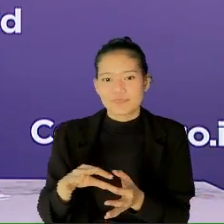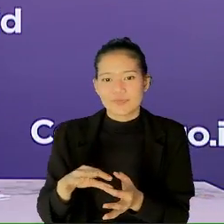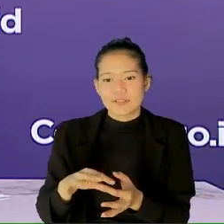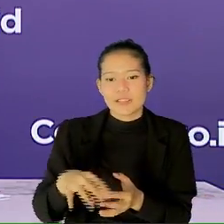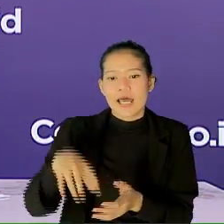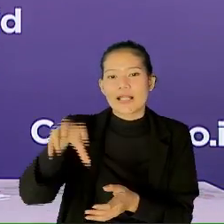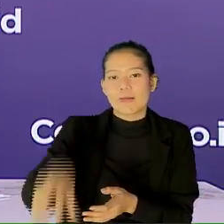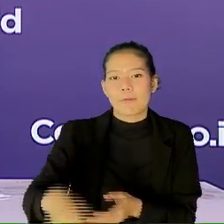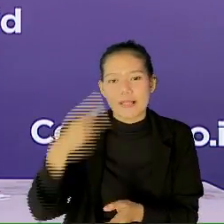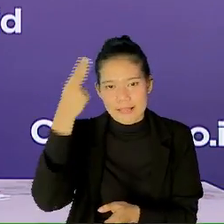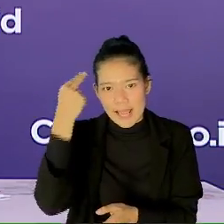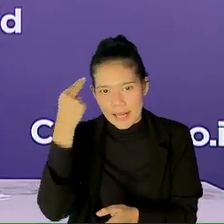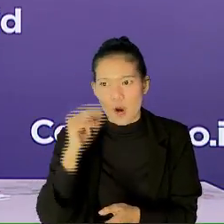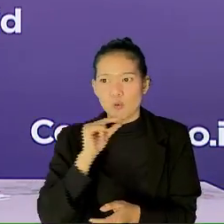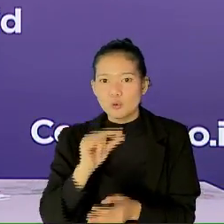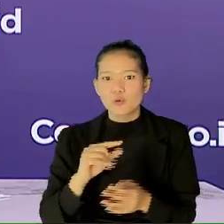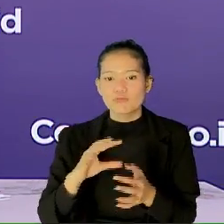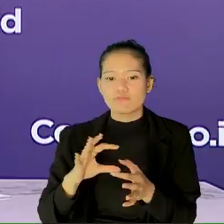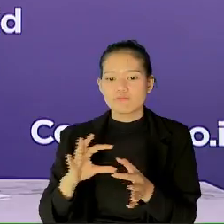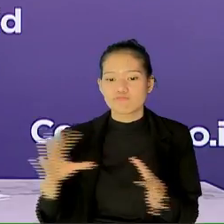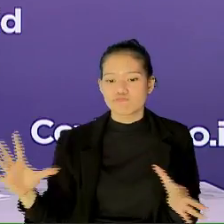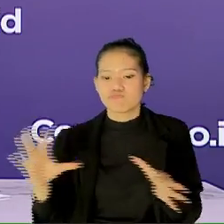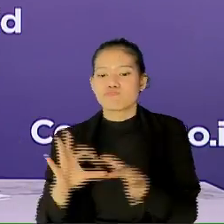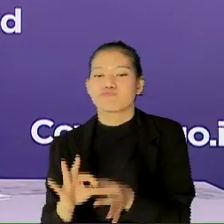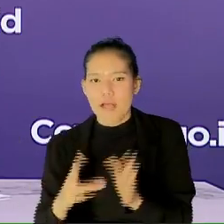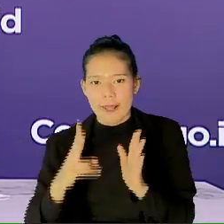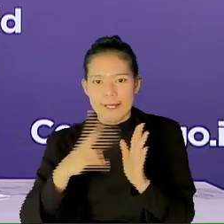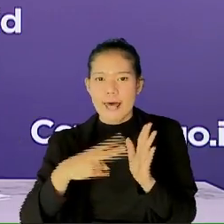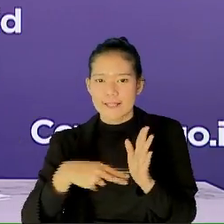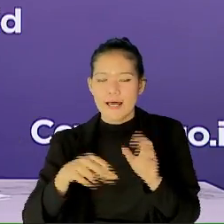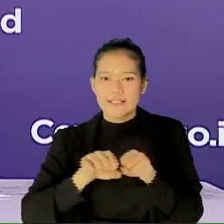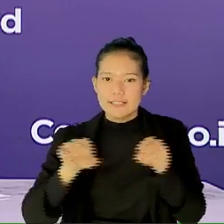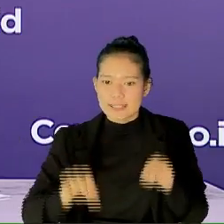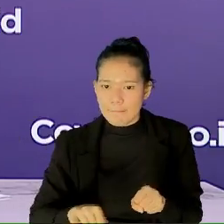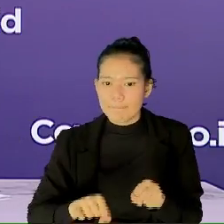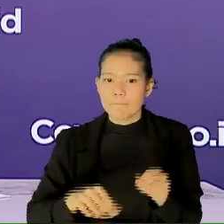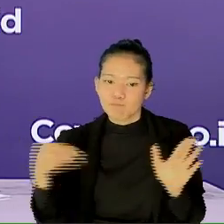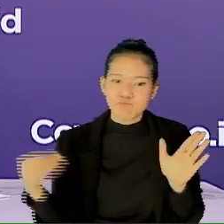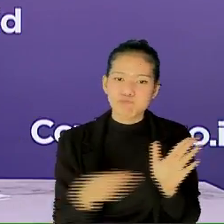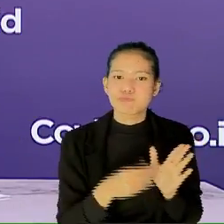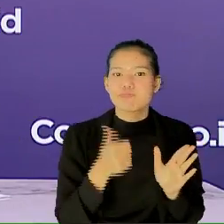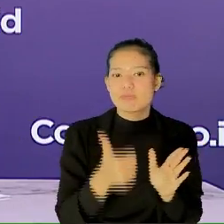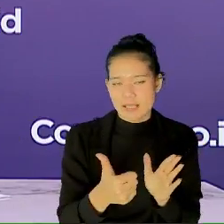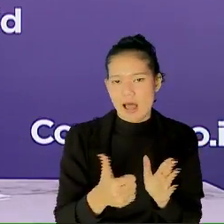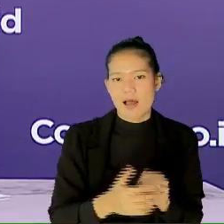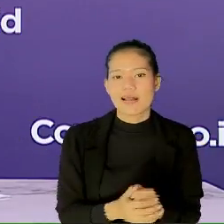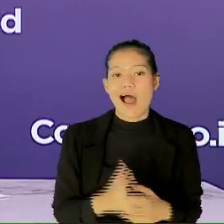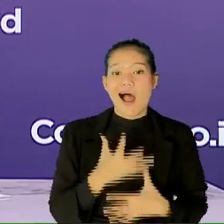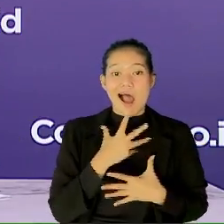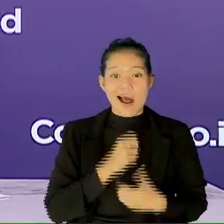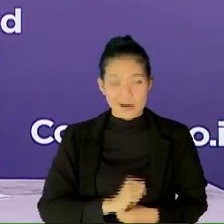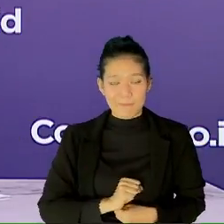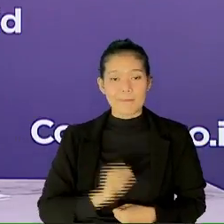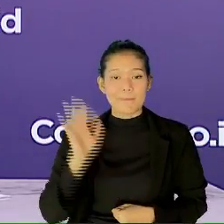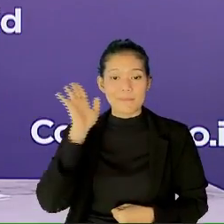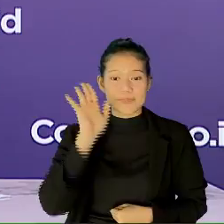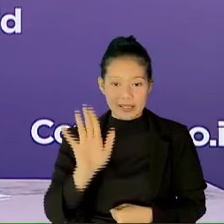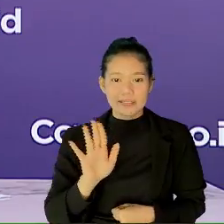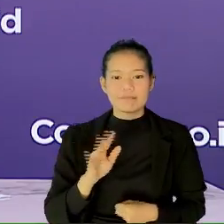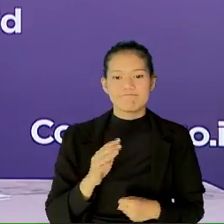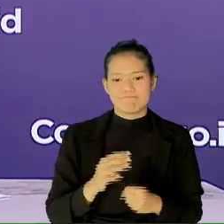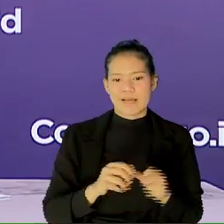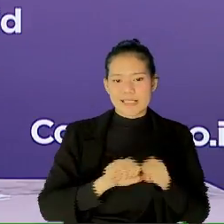governments who have that unsynchronized data and systems. So hopefully soon, when it's